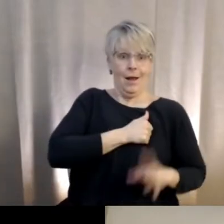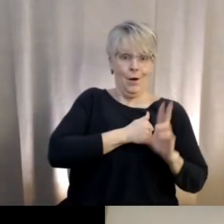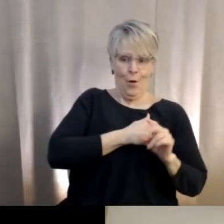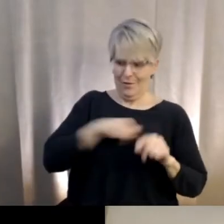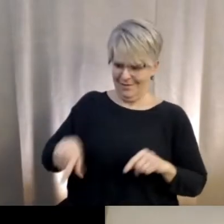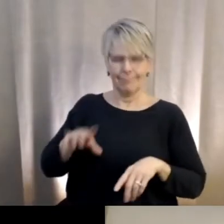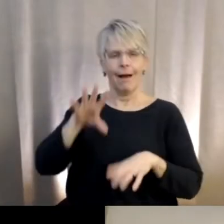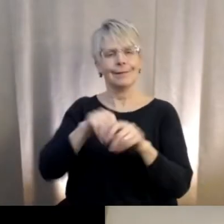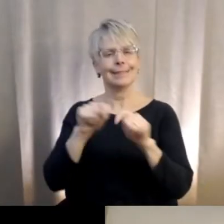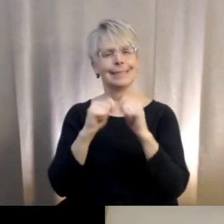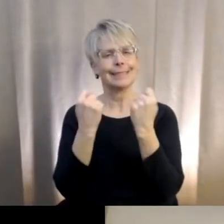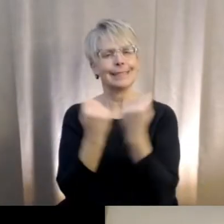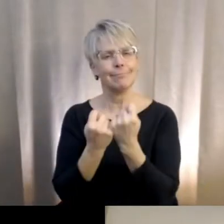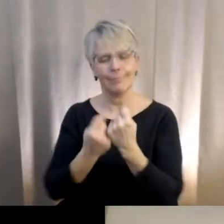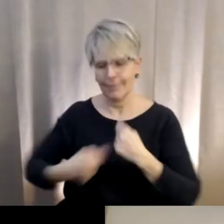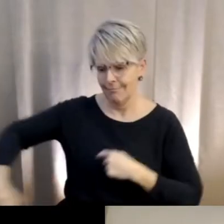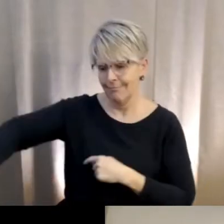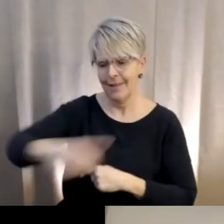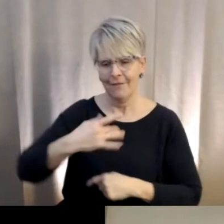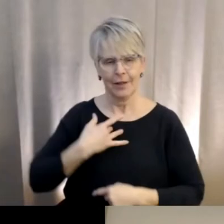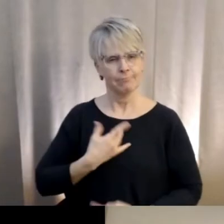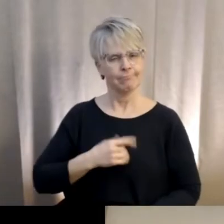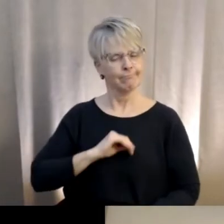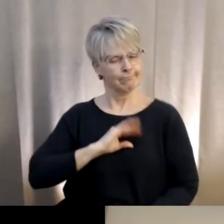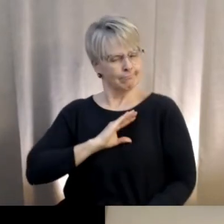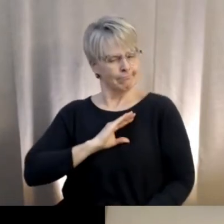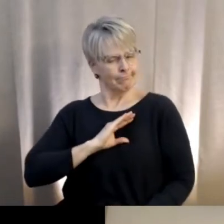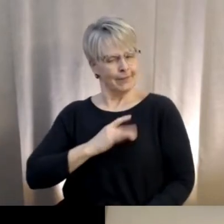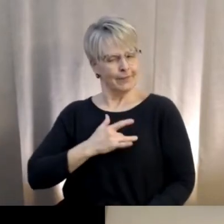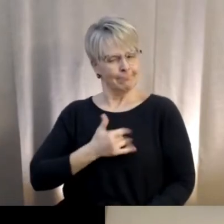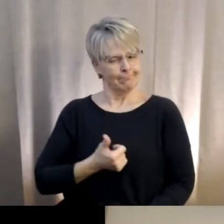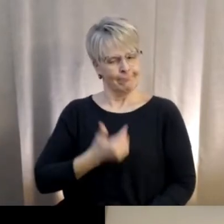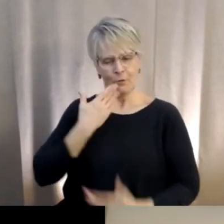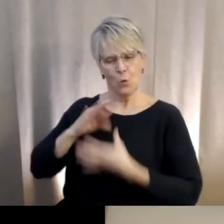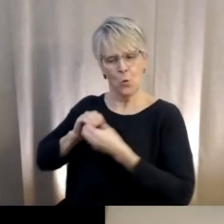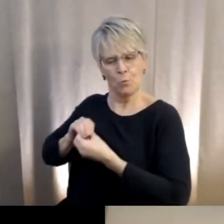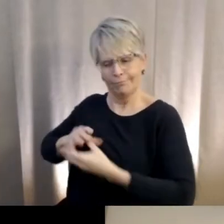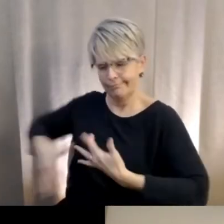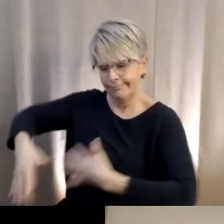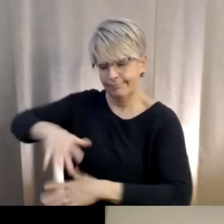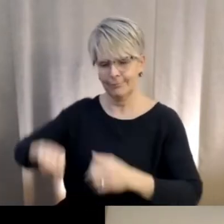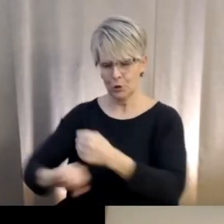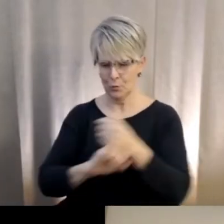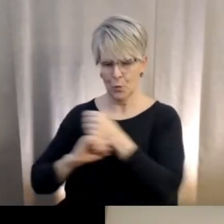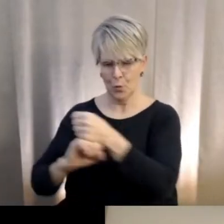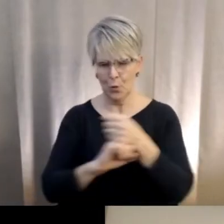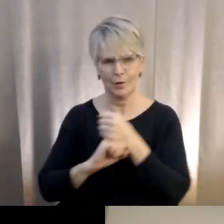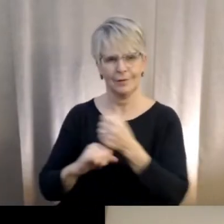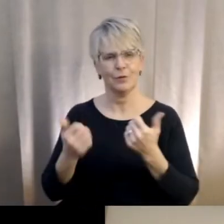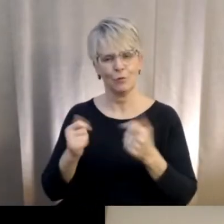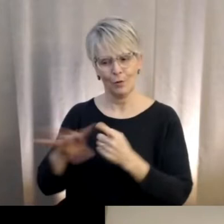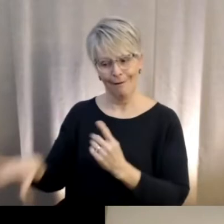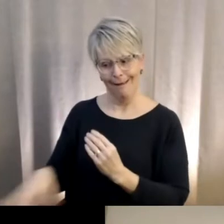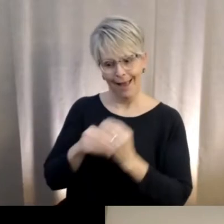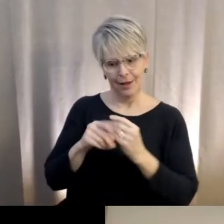team member with them, gives them a sense of pride, ownership, etc. That we're looking to just complement the services that we